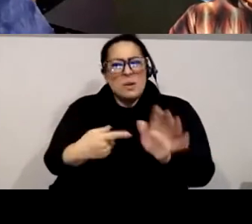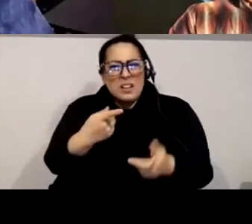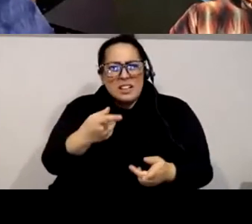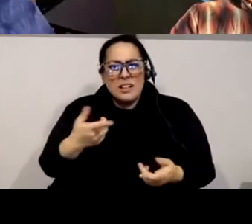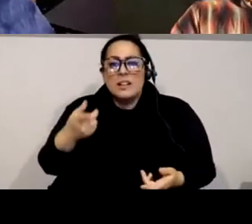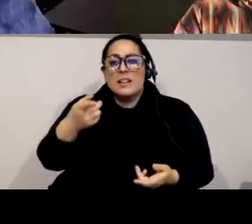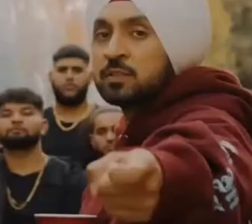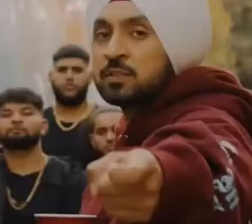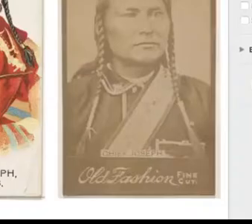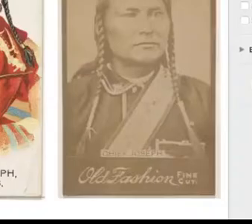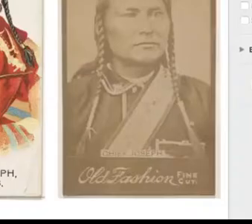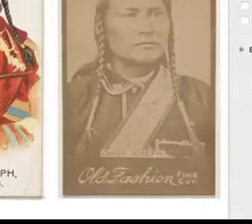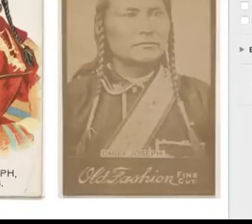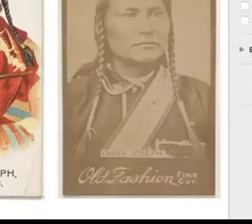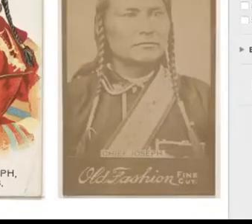pull those images up